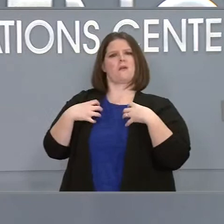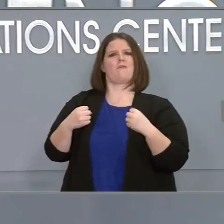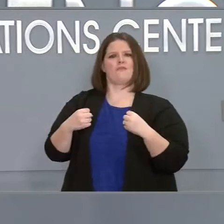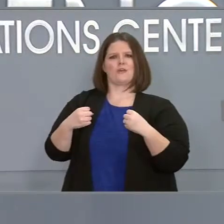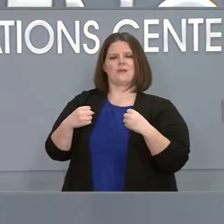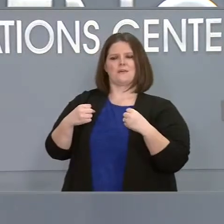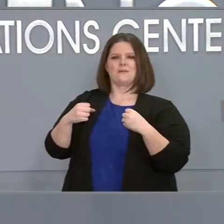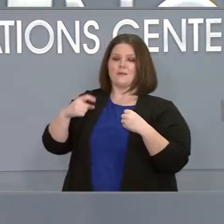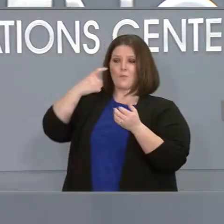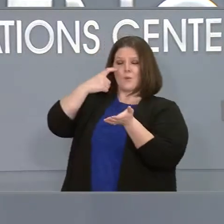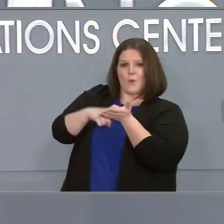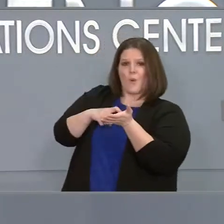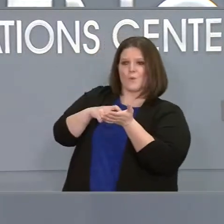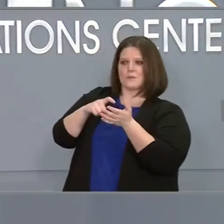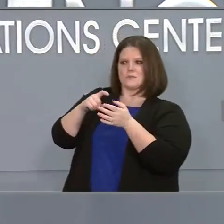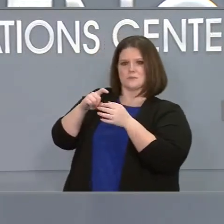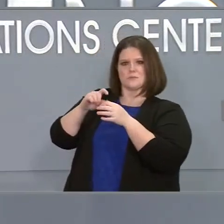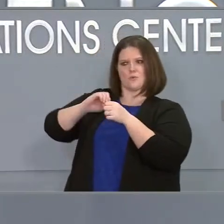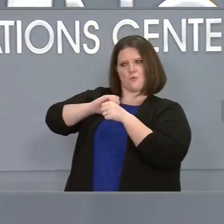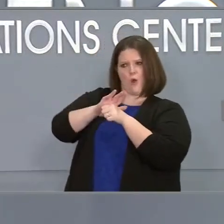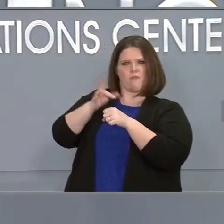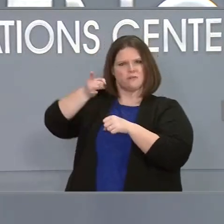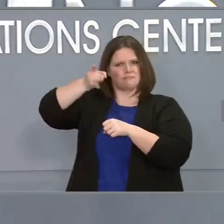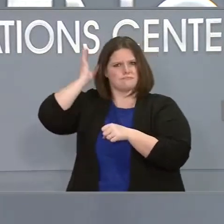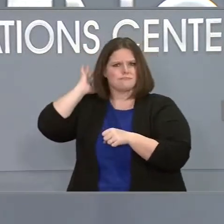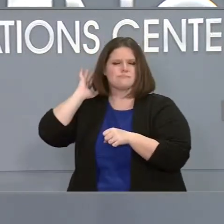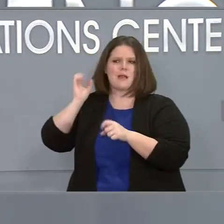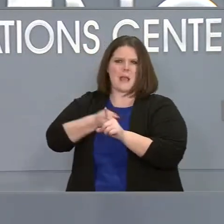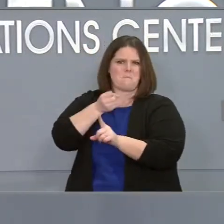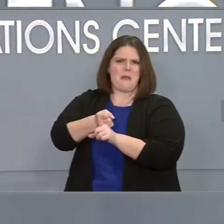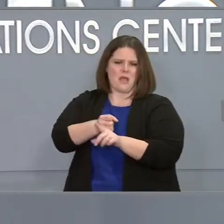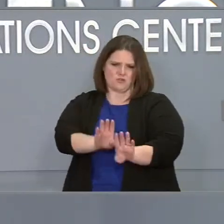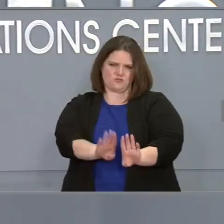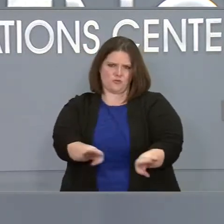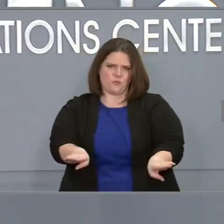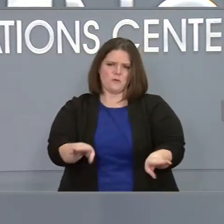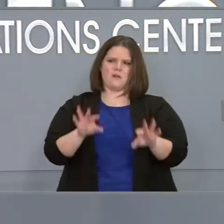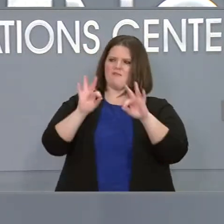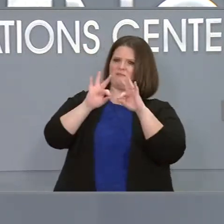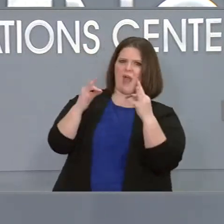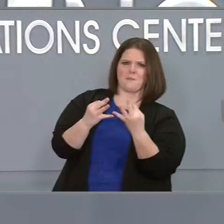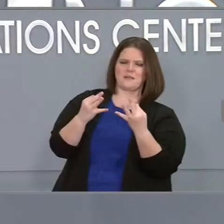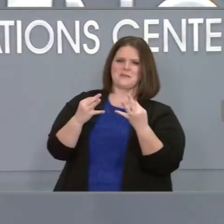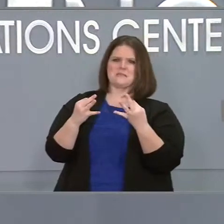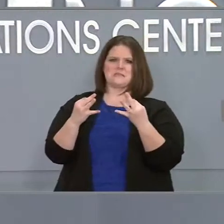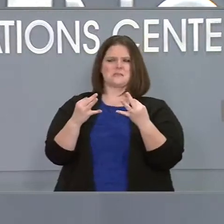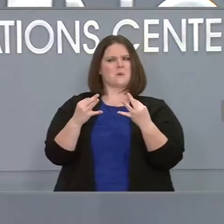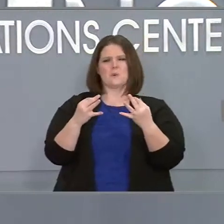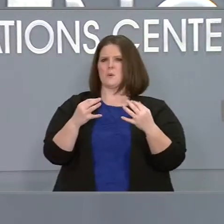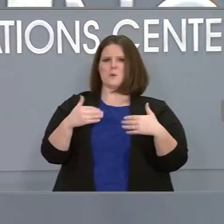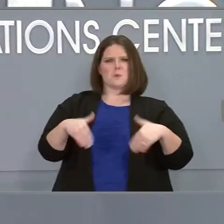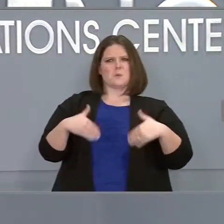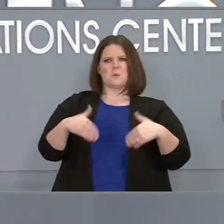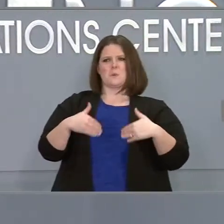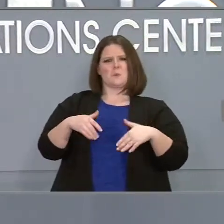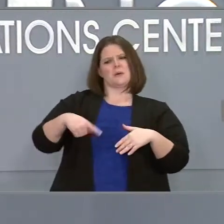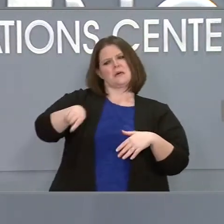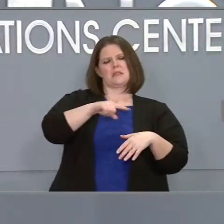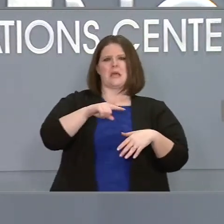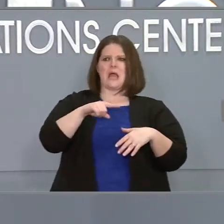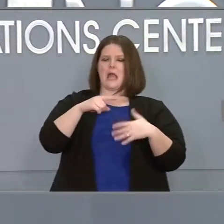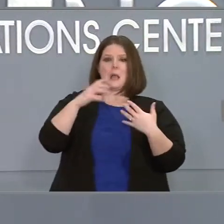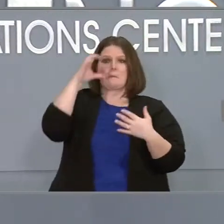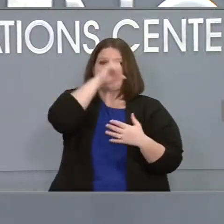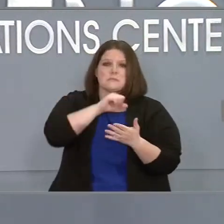virus in so many ways, and we want to make sure particularly our children and young families are able to regain if there was any learning loss,